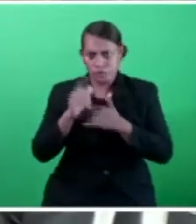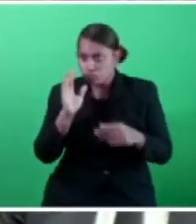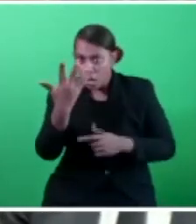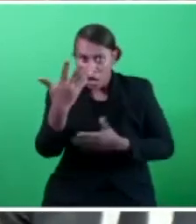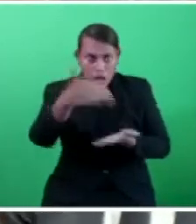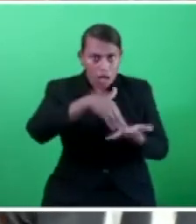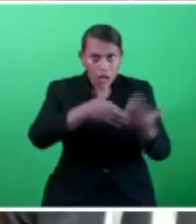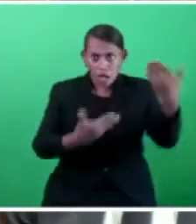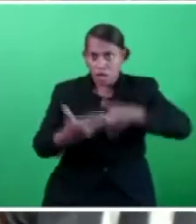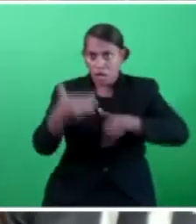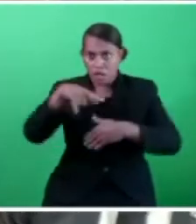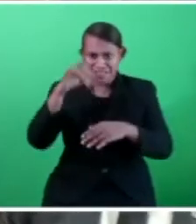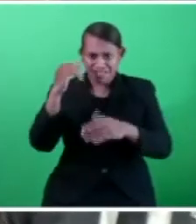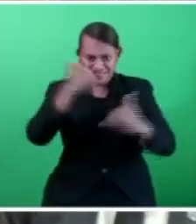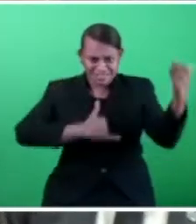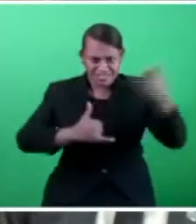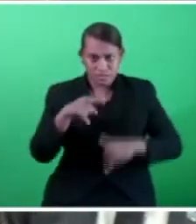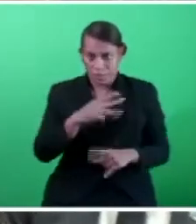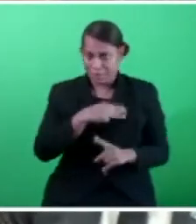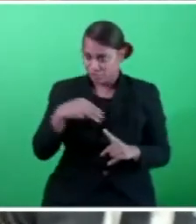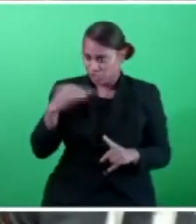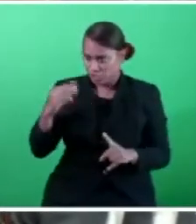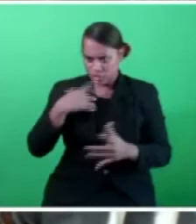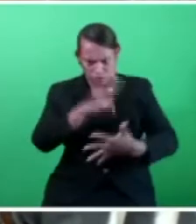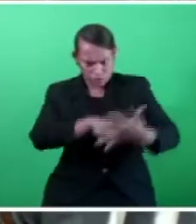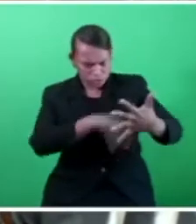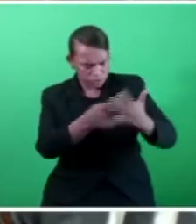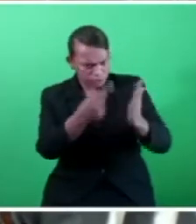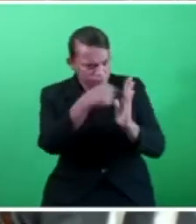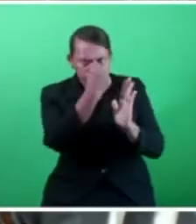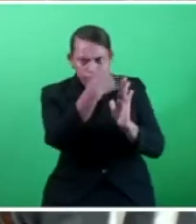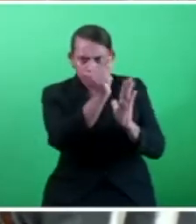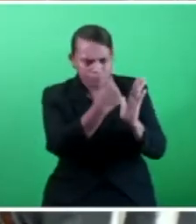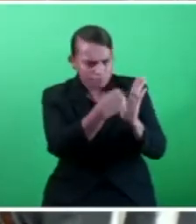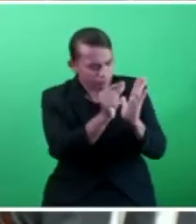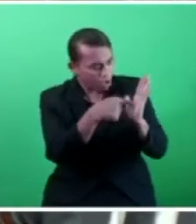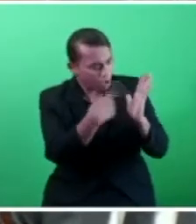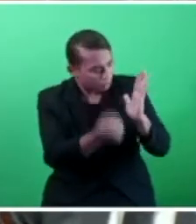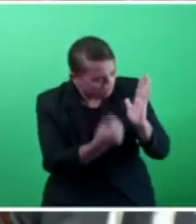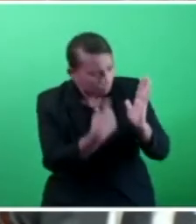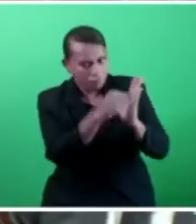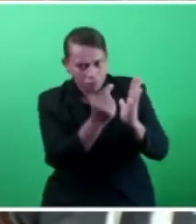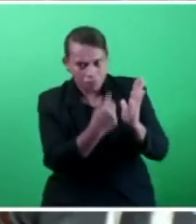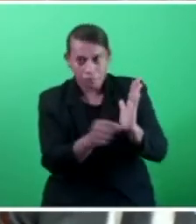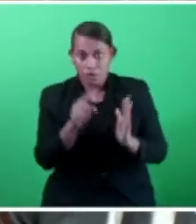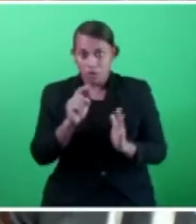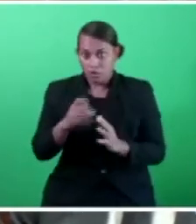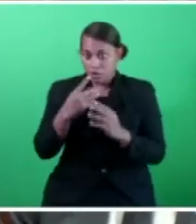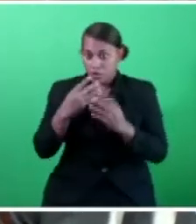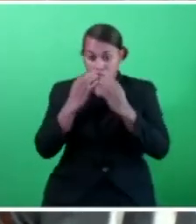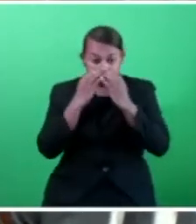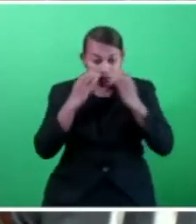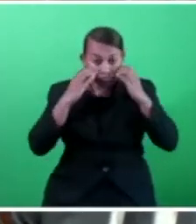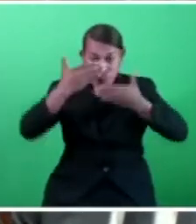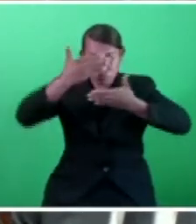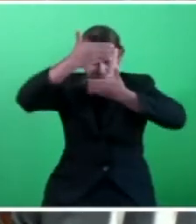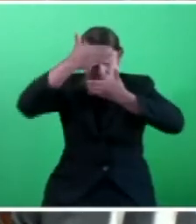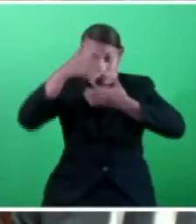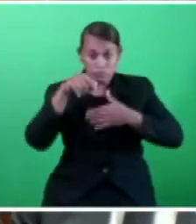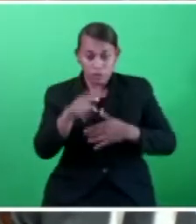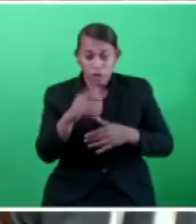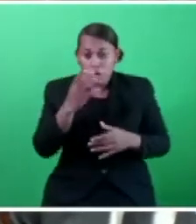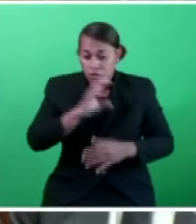checklist that every Fijian should know. Cover your mouth and nose with disposable material when coughing or sneezing to avoid the spread